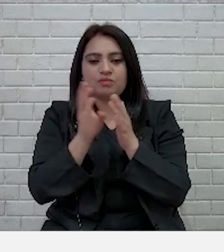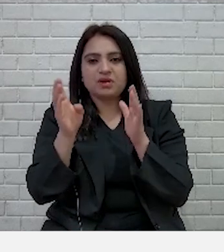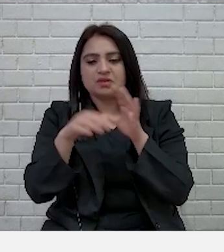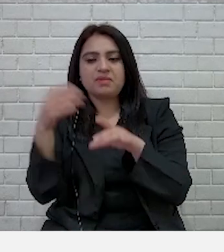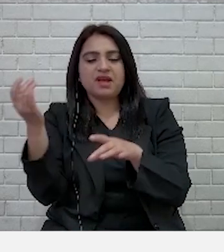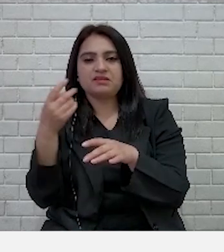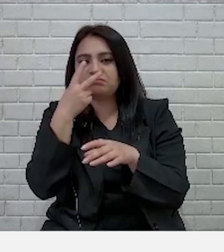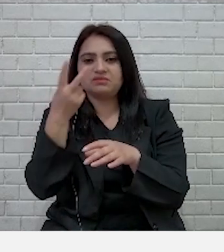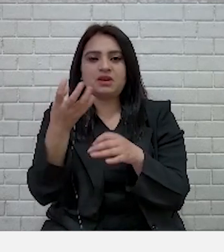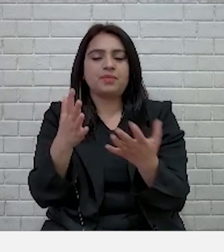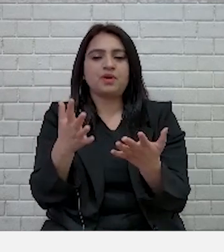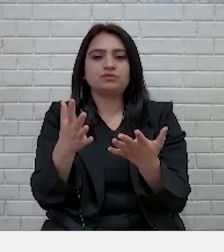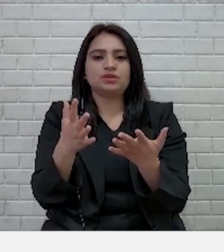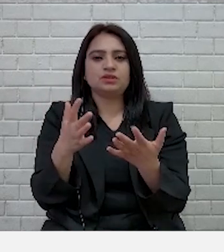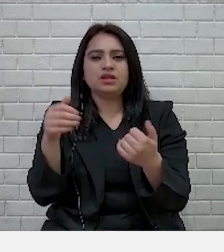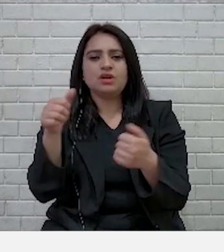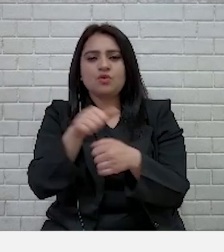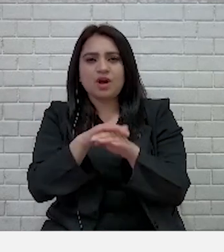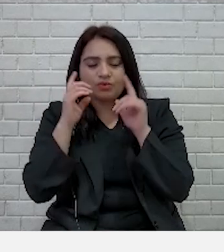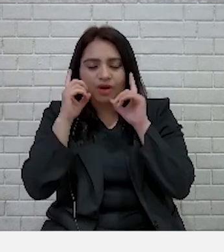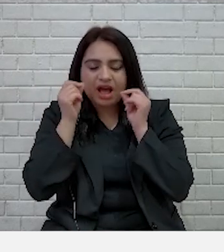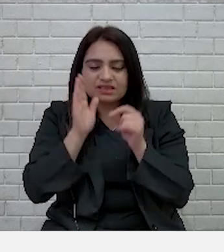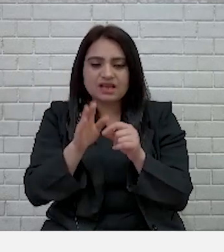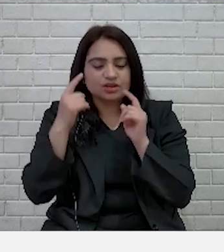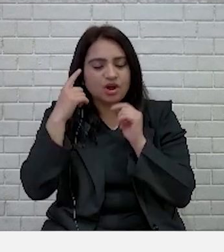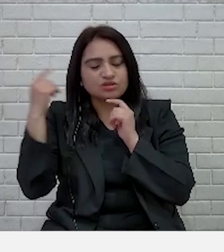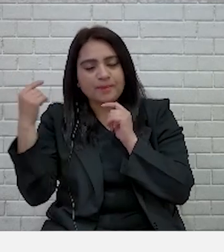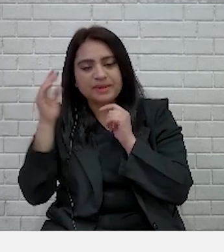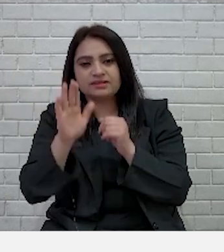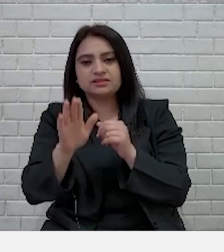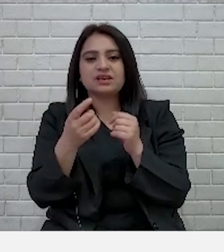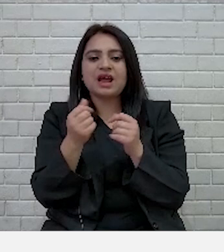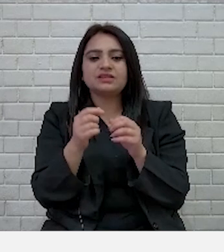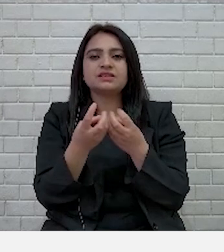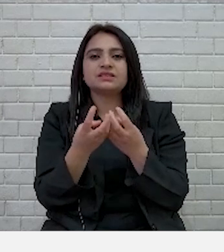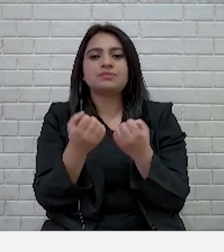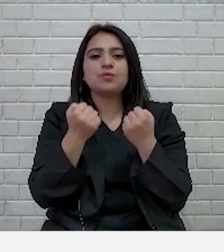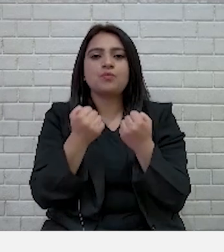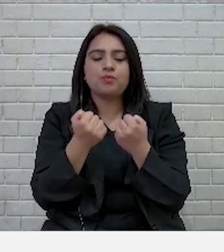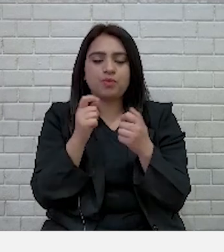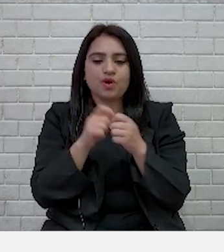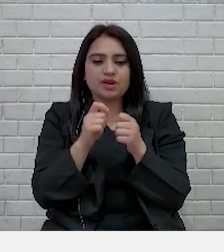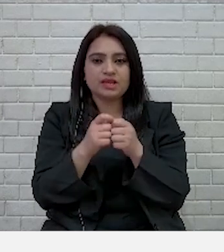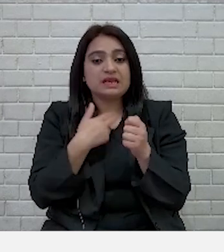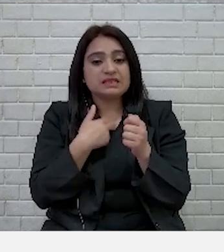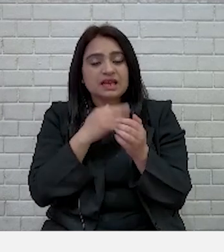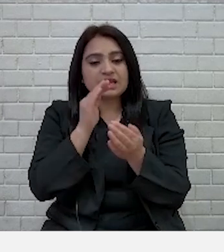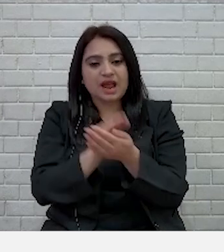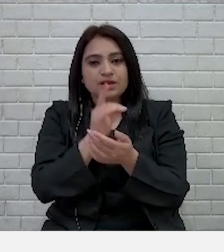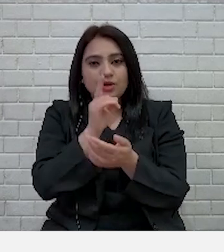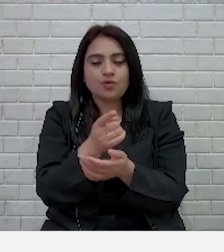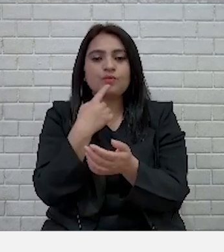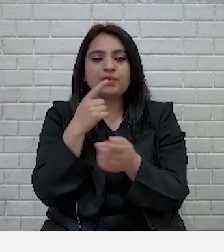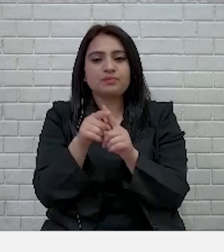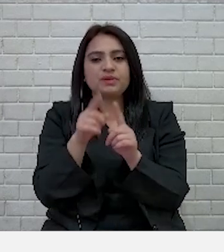aspiration of being financially independent or doing something for themselves, they actually have to suppress